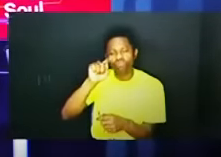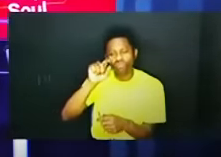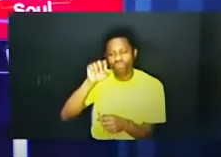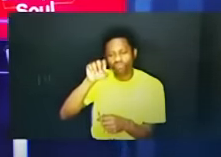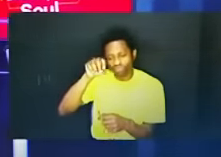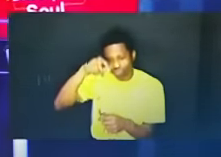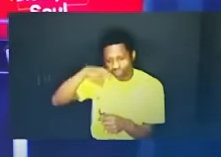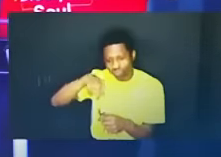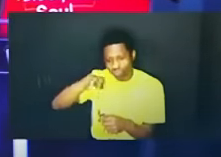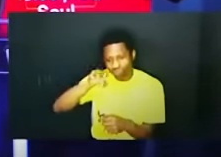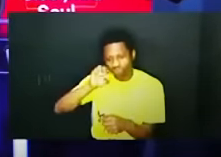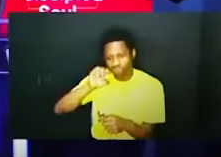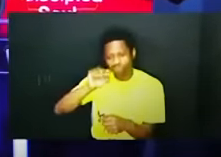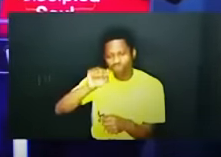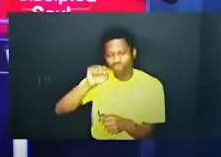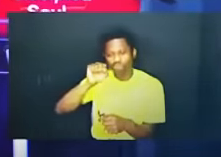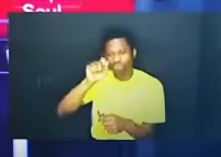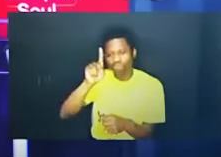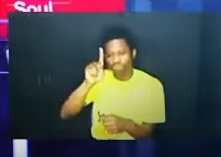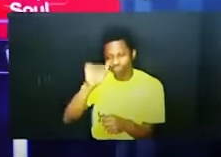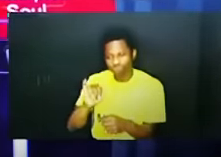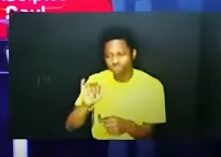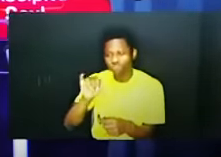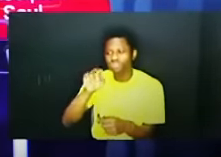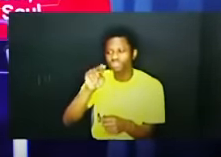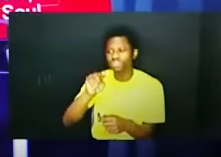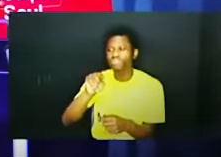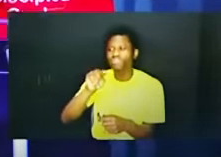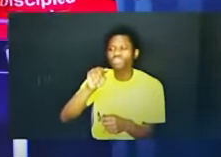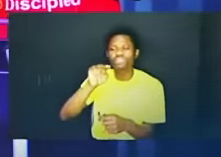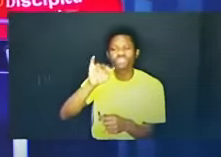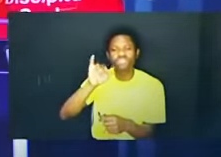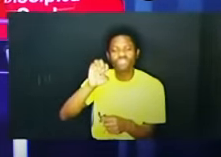it is almost absent in the epistles.